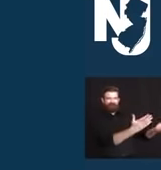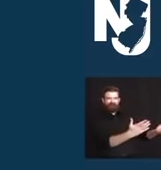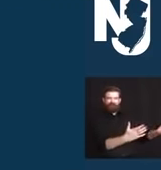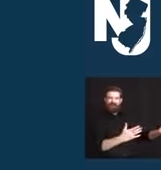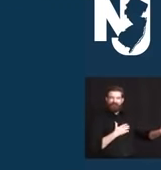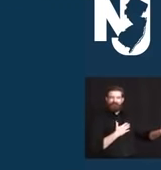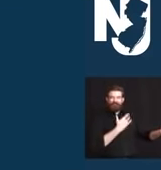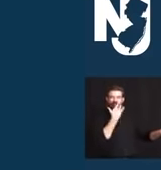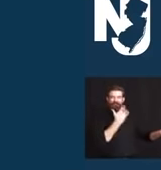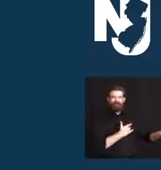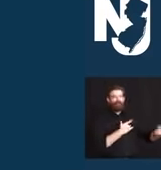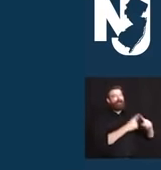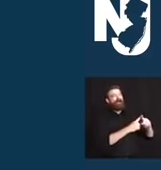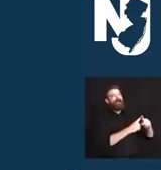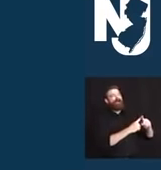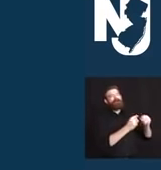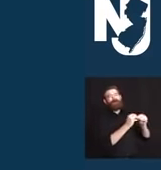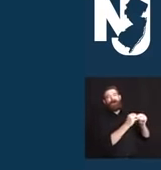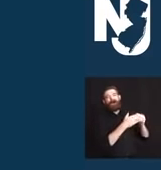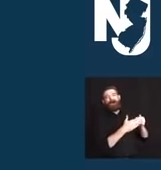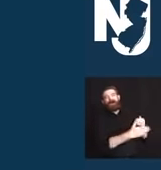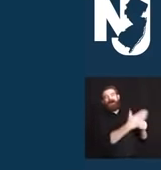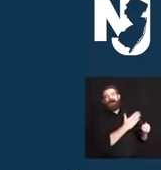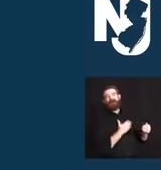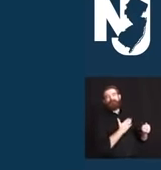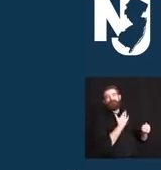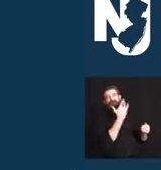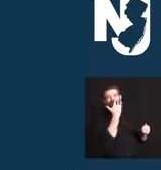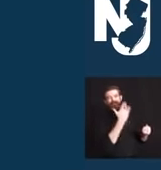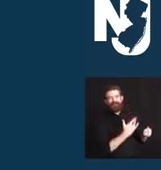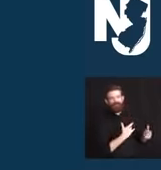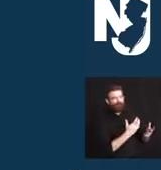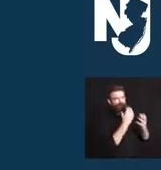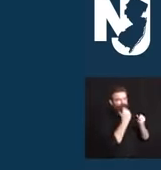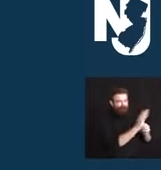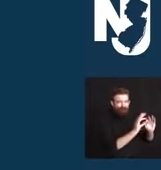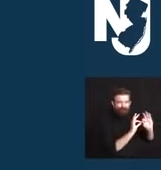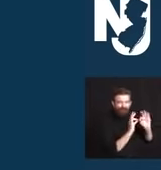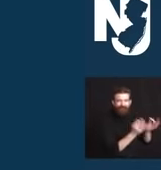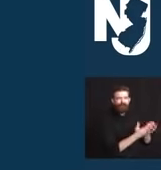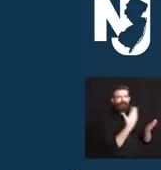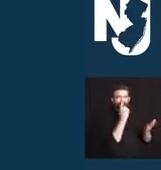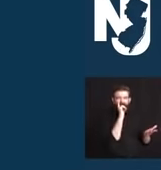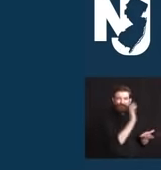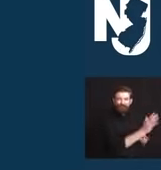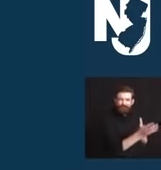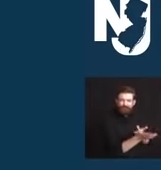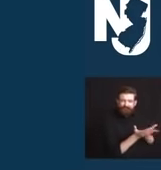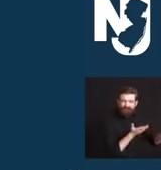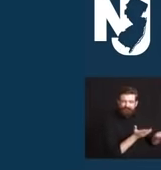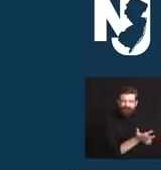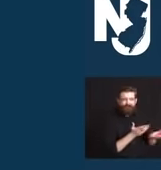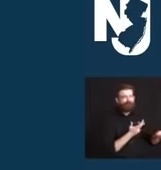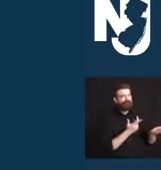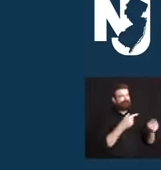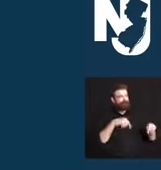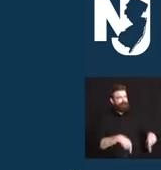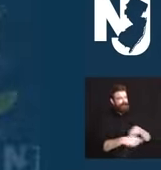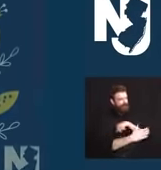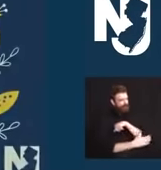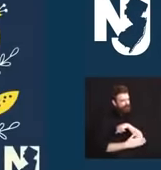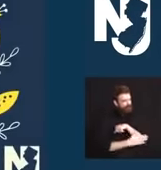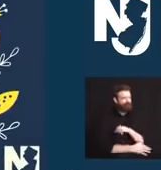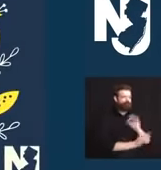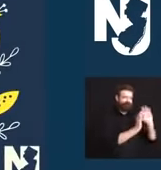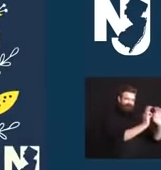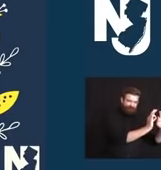treasured part of our New Jersey family, and thank you for your service to our great nation. And finally,